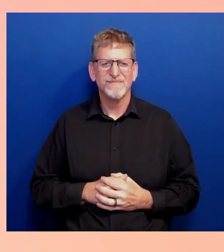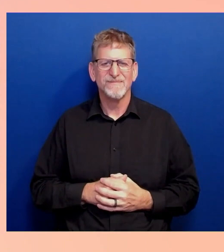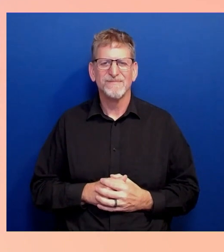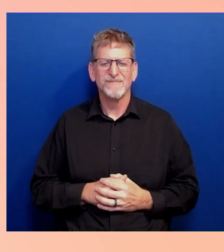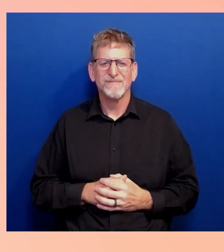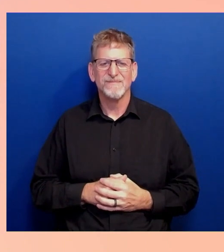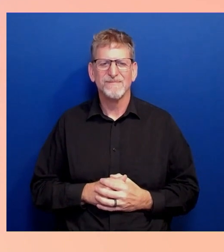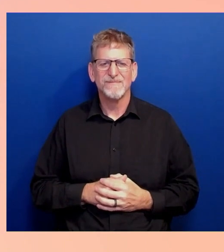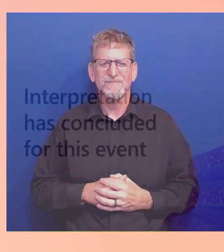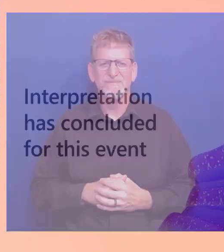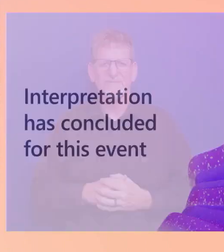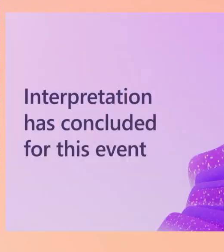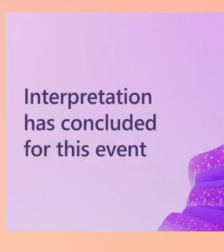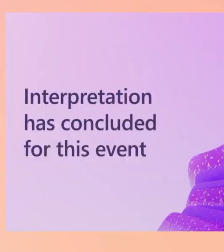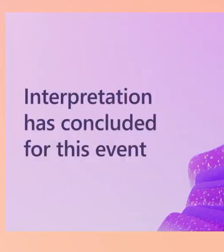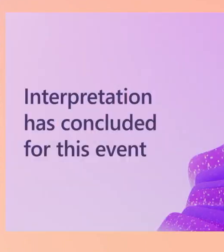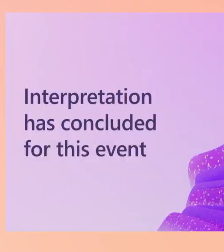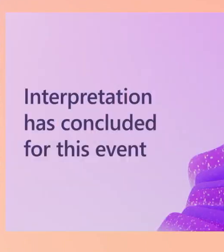Forum,